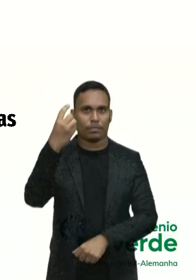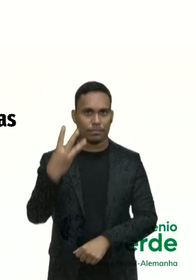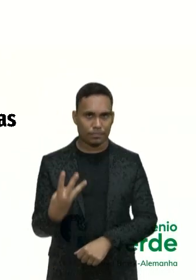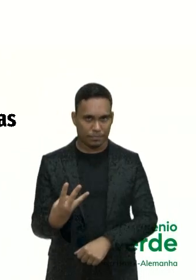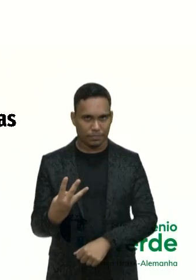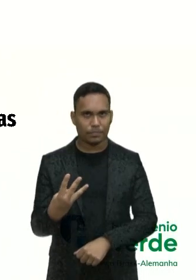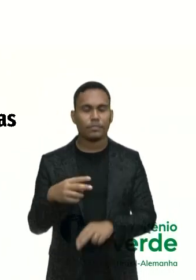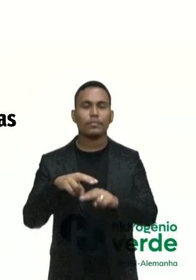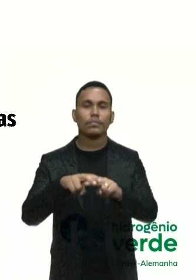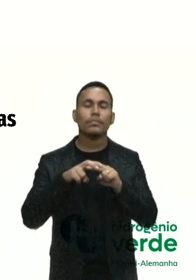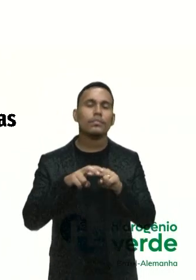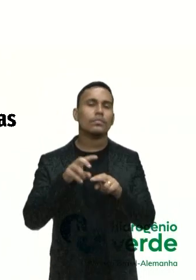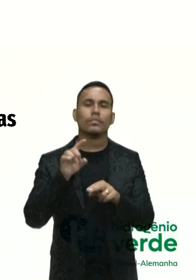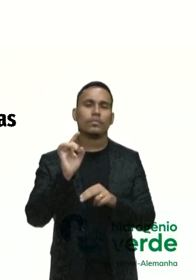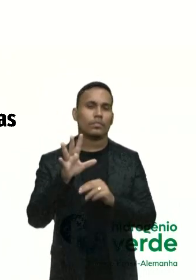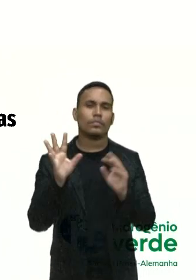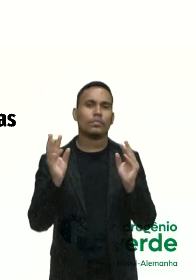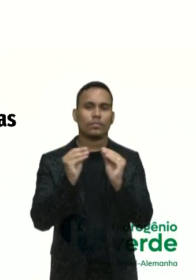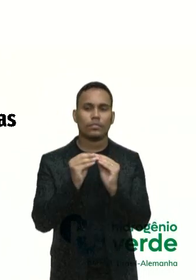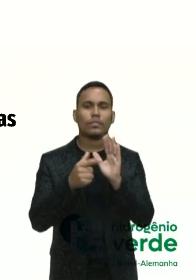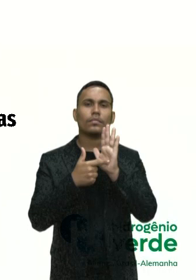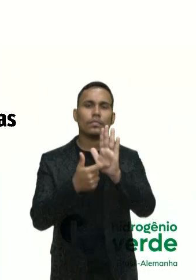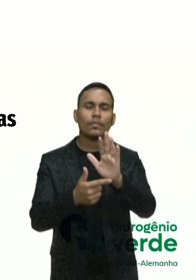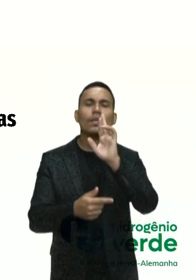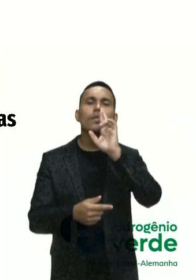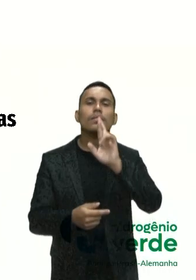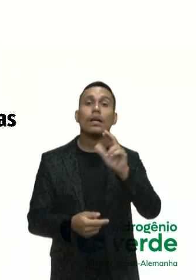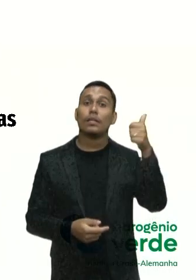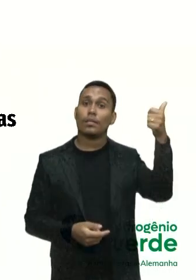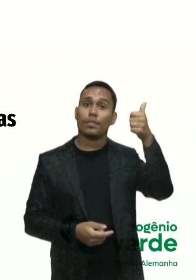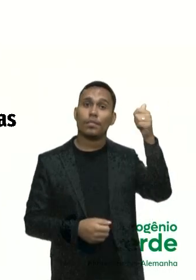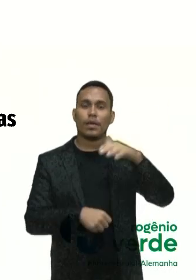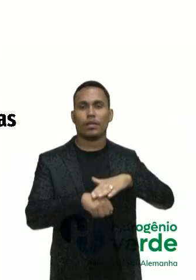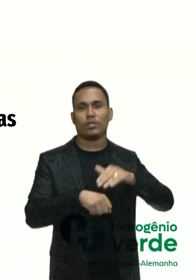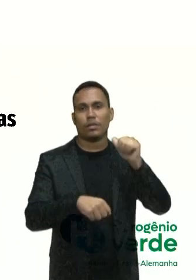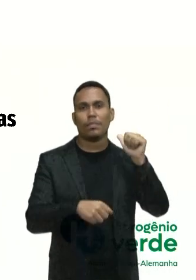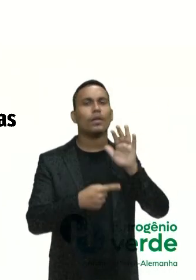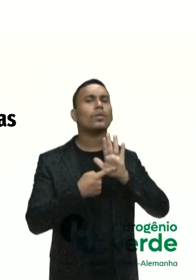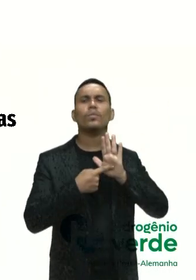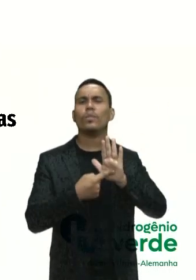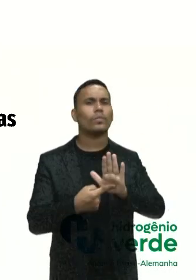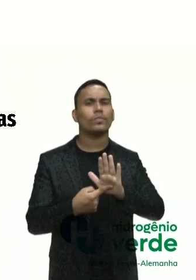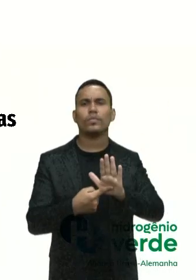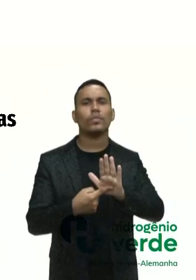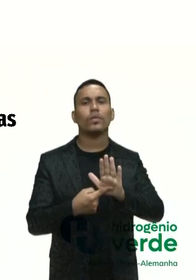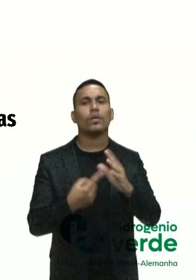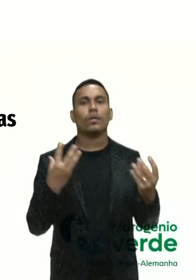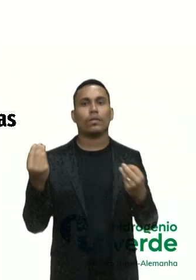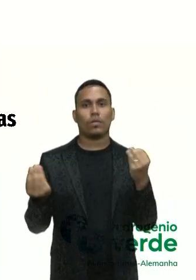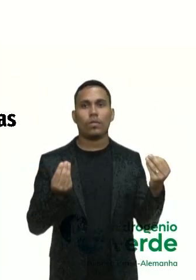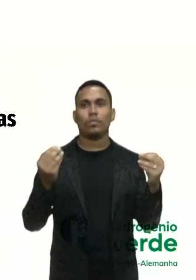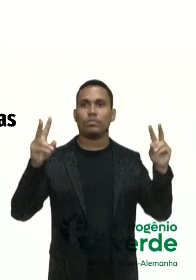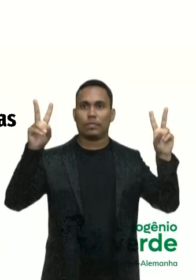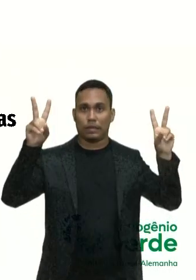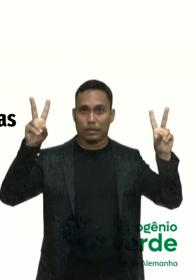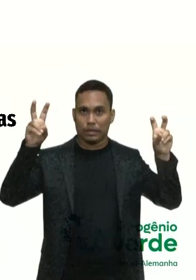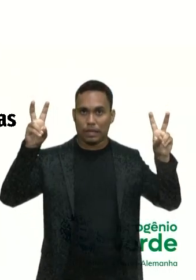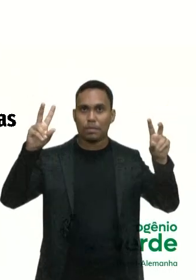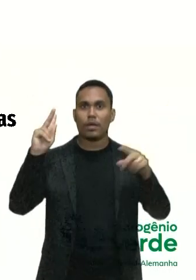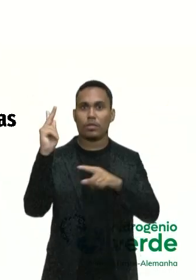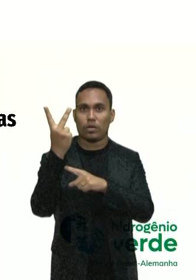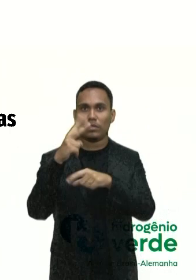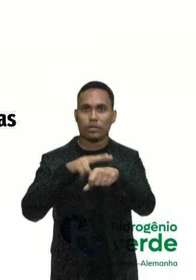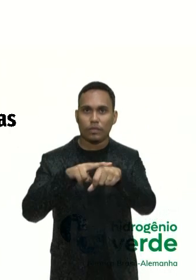in each of these pillars, and so some of the results como o tema de hidrogênio verde está